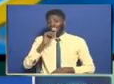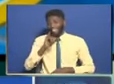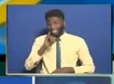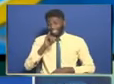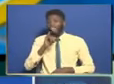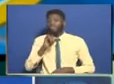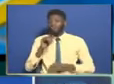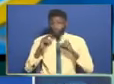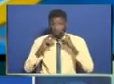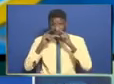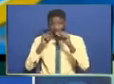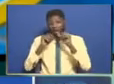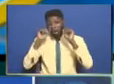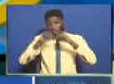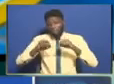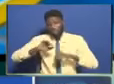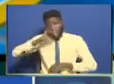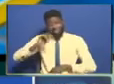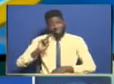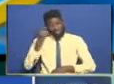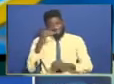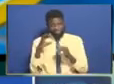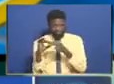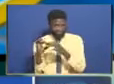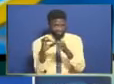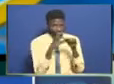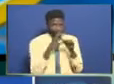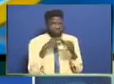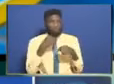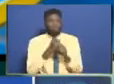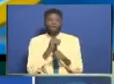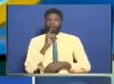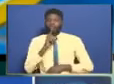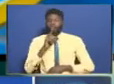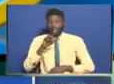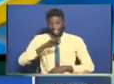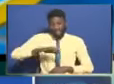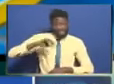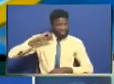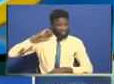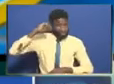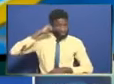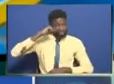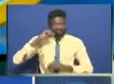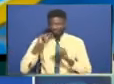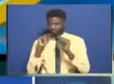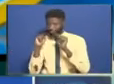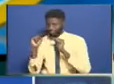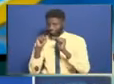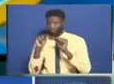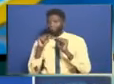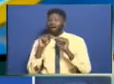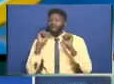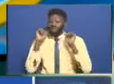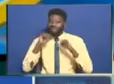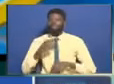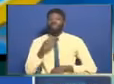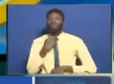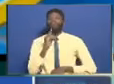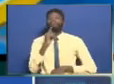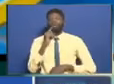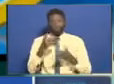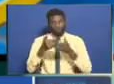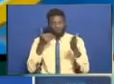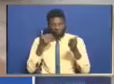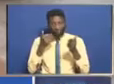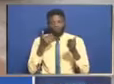in one accord to ensure it retains a seat on the political negotiation table ahead of next year's general